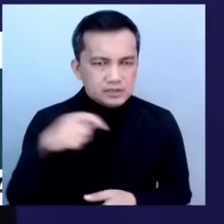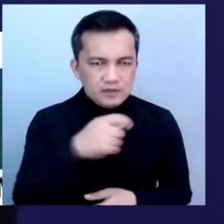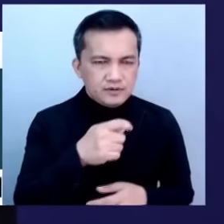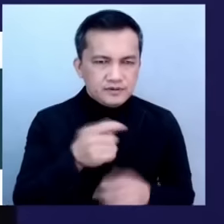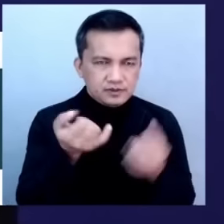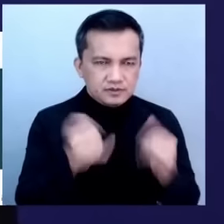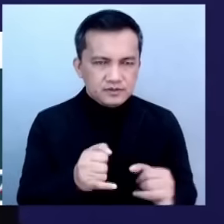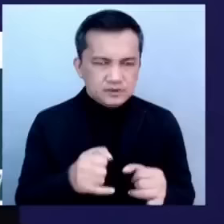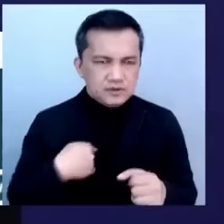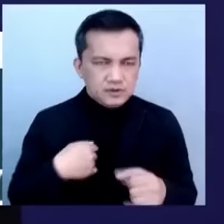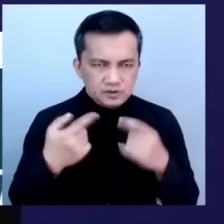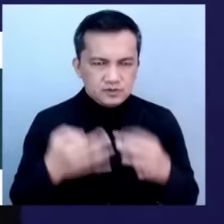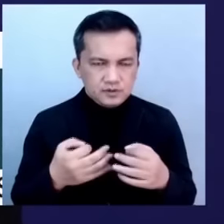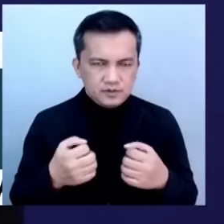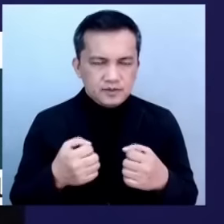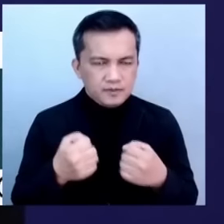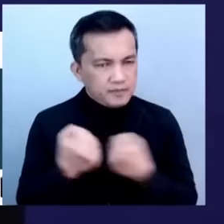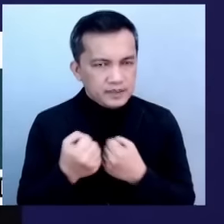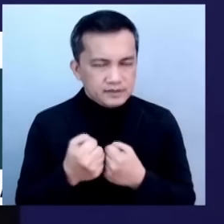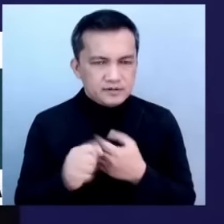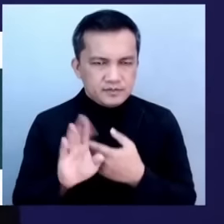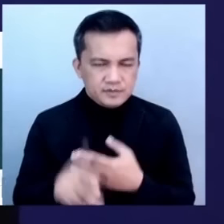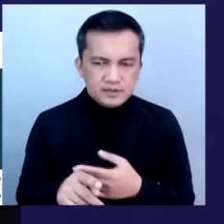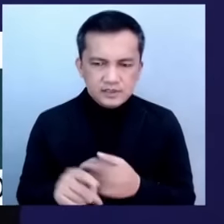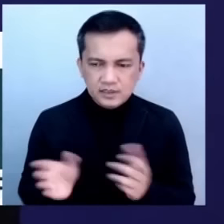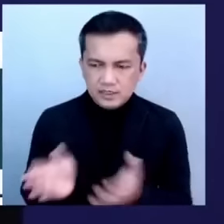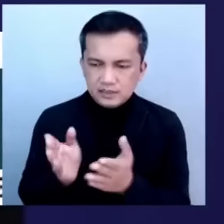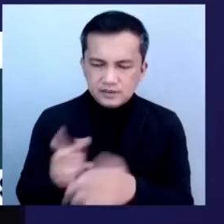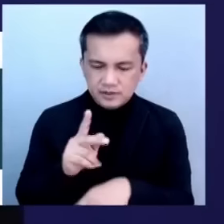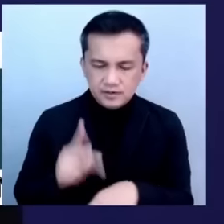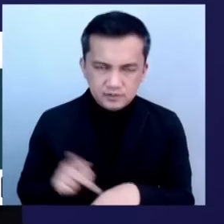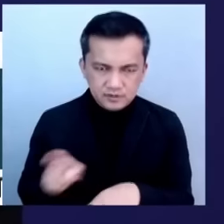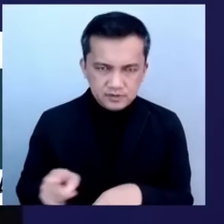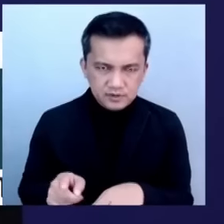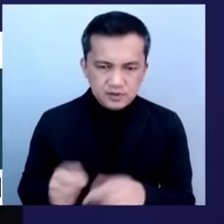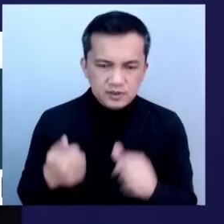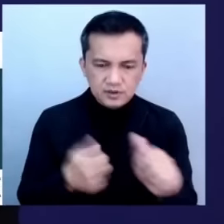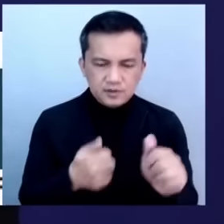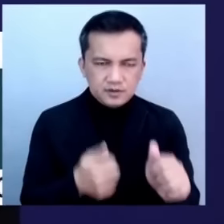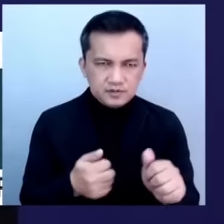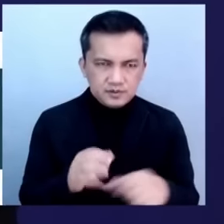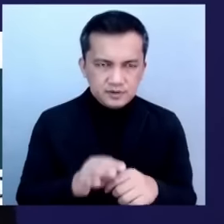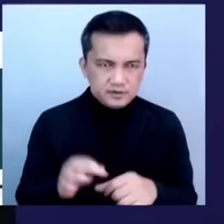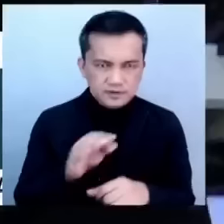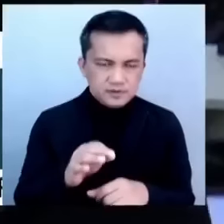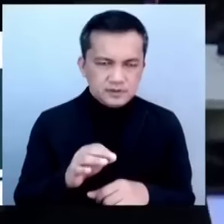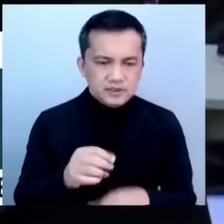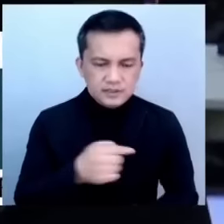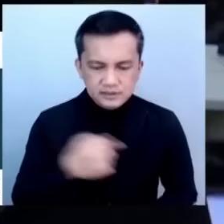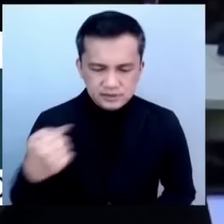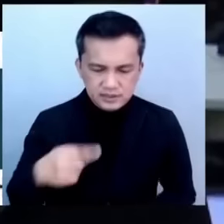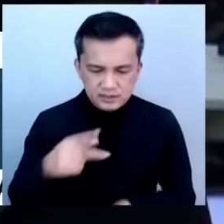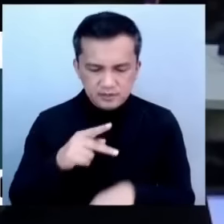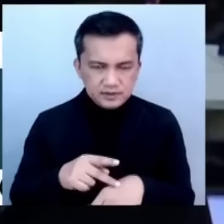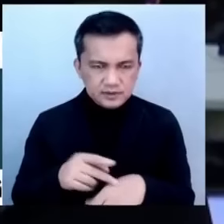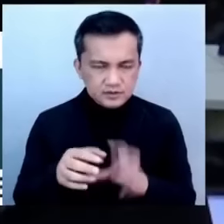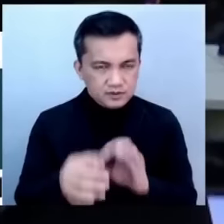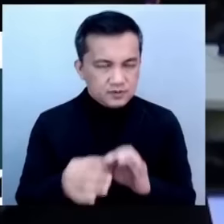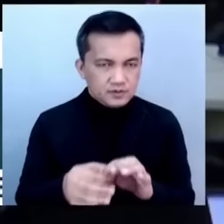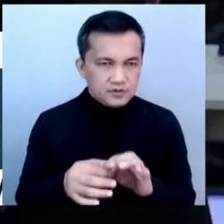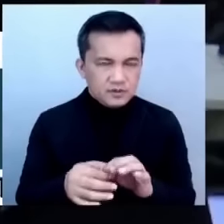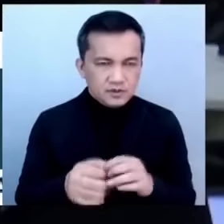will resolutely fight back. We urge the Philippine side to earnestly abide by the spirit of the China-Philippines joint communique and abide by